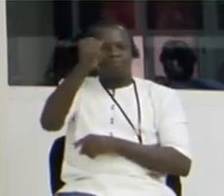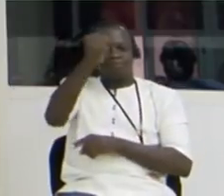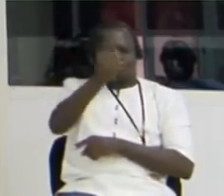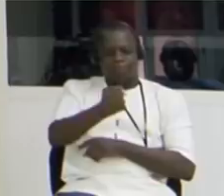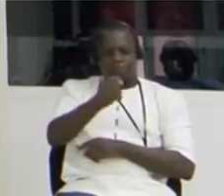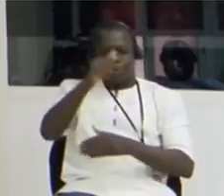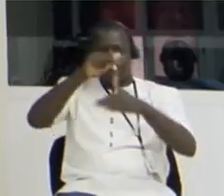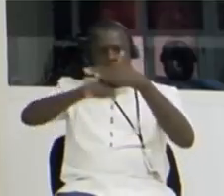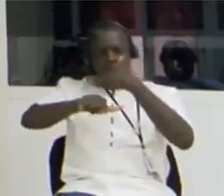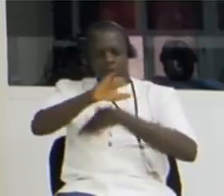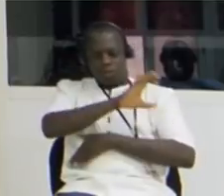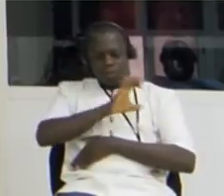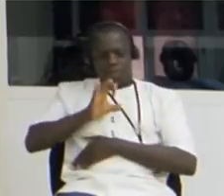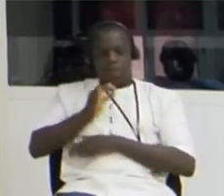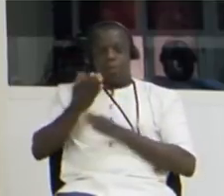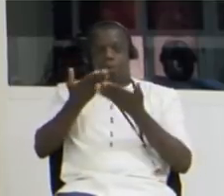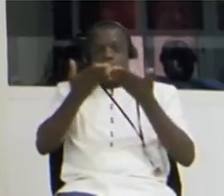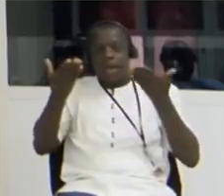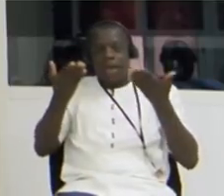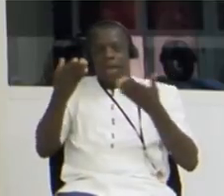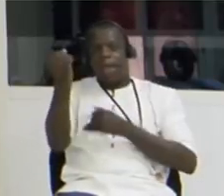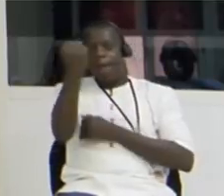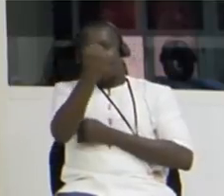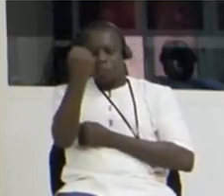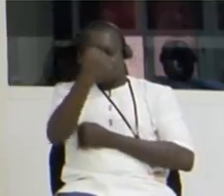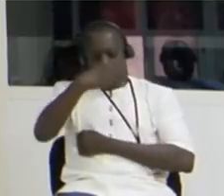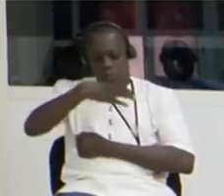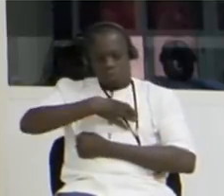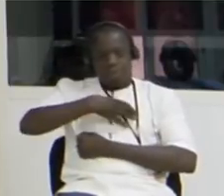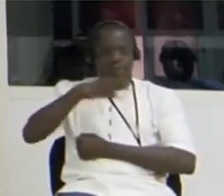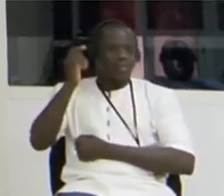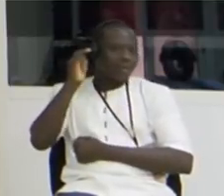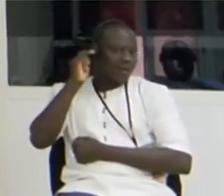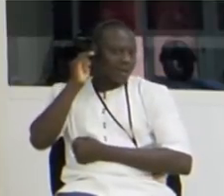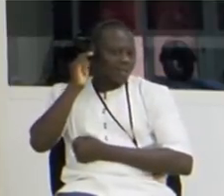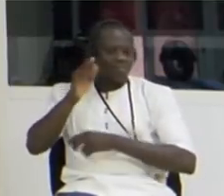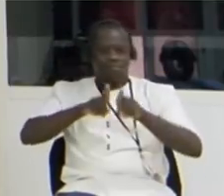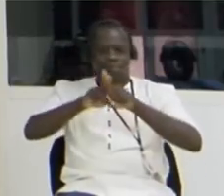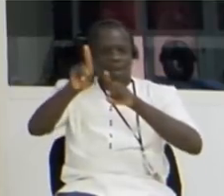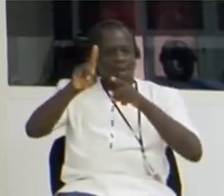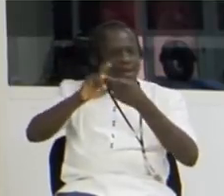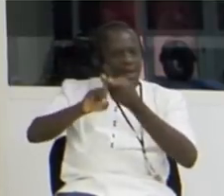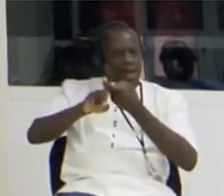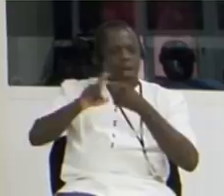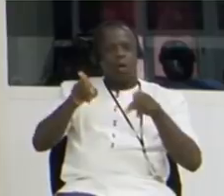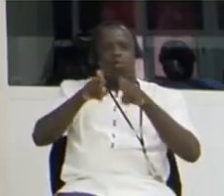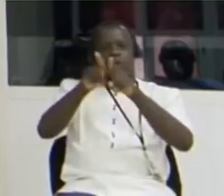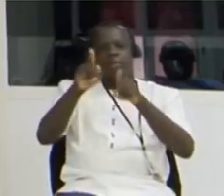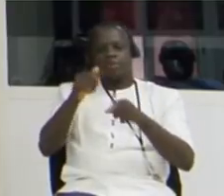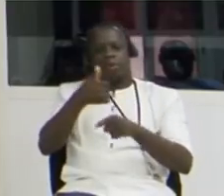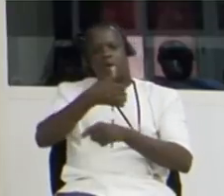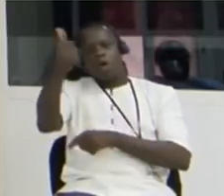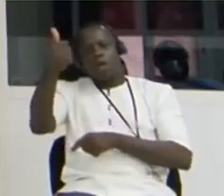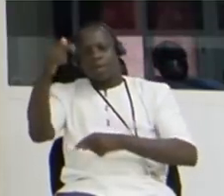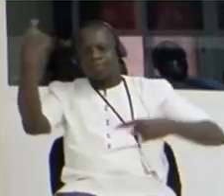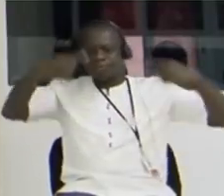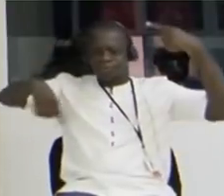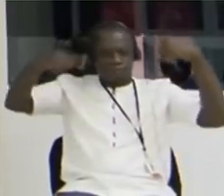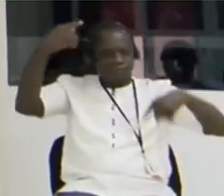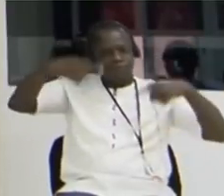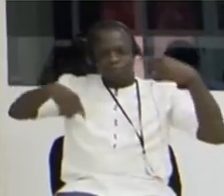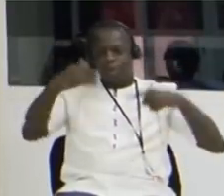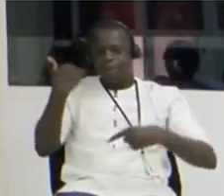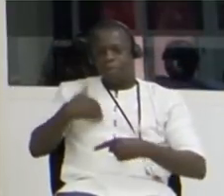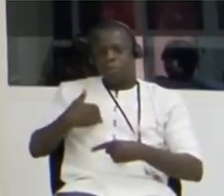was because they wanted girls to partner with the contestants, for them to